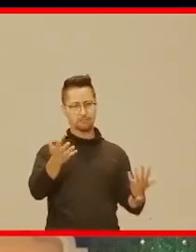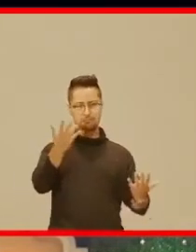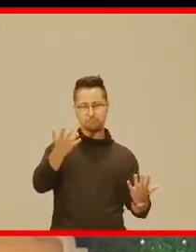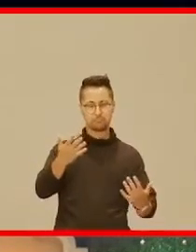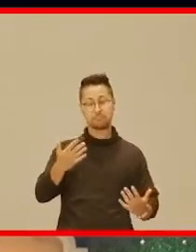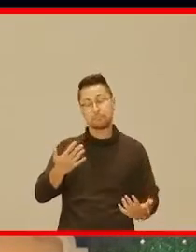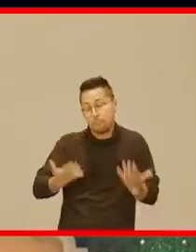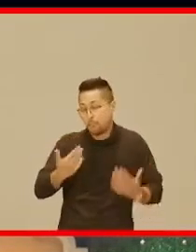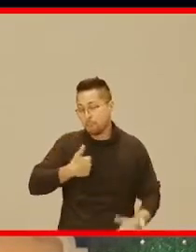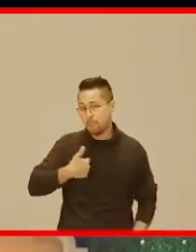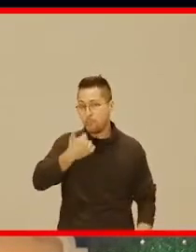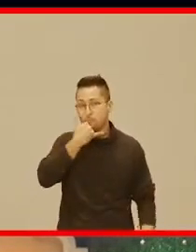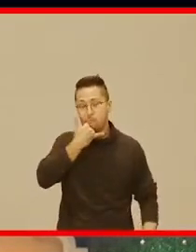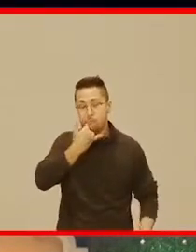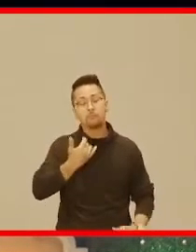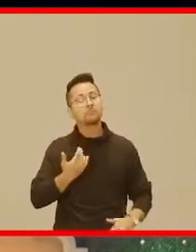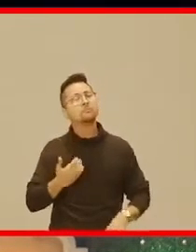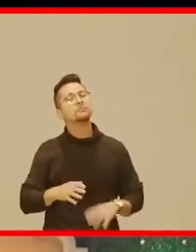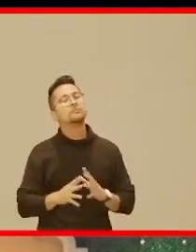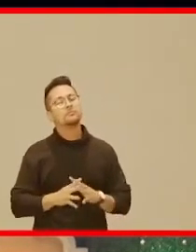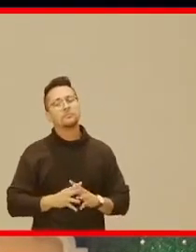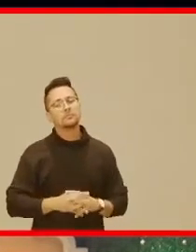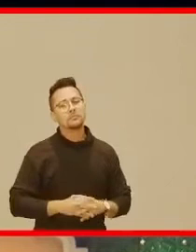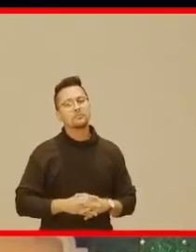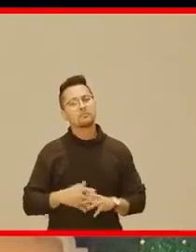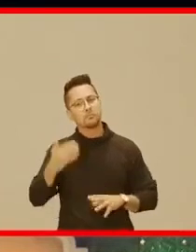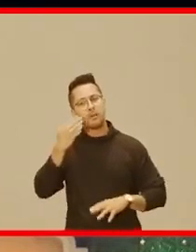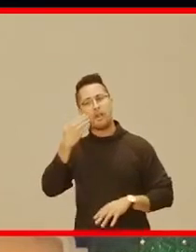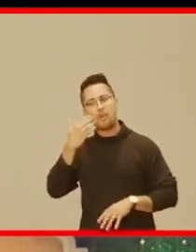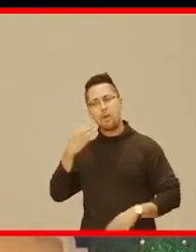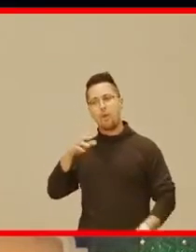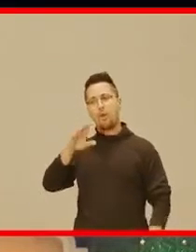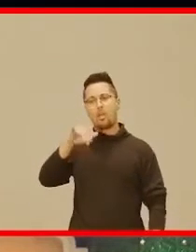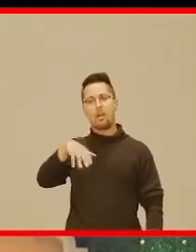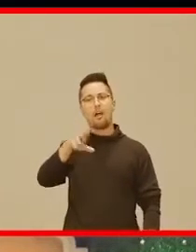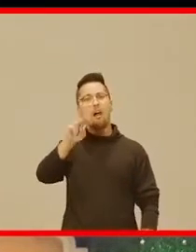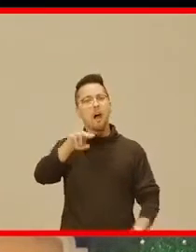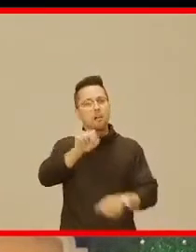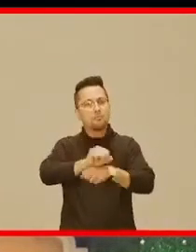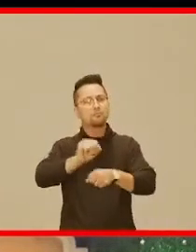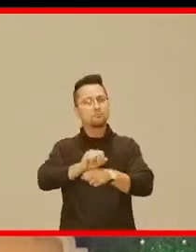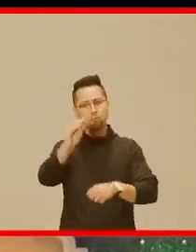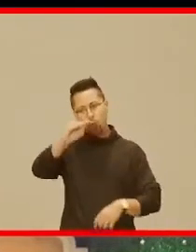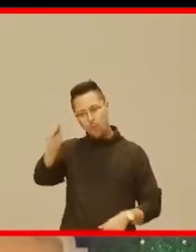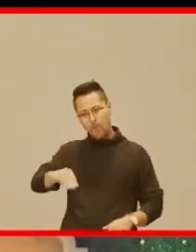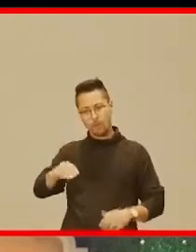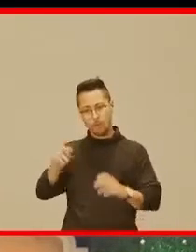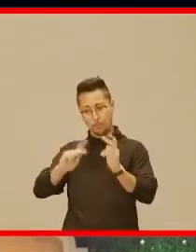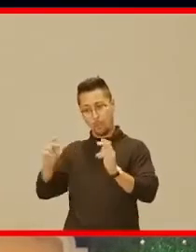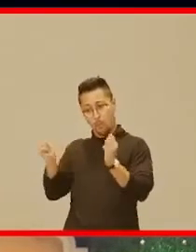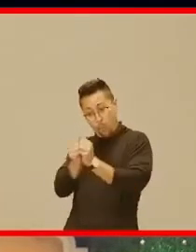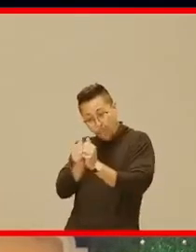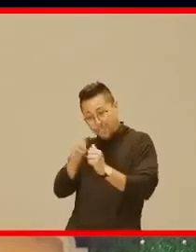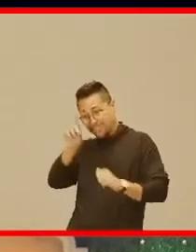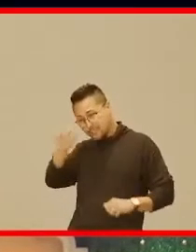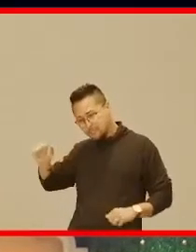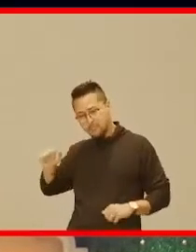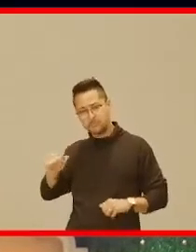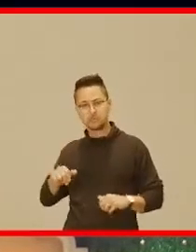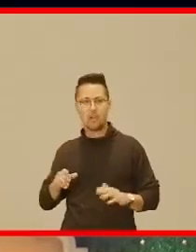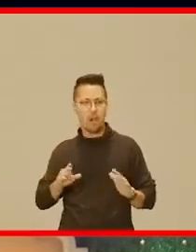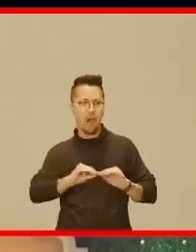but even though half of that unemployment rate was people with disabilities, because there's people that can obviously, like, cannot